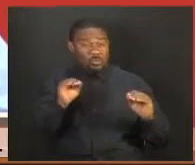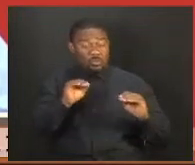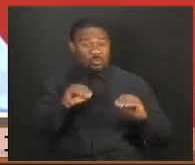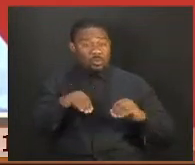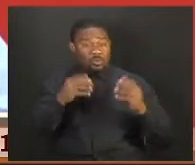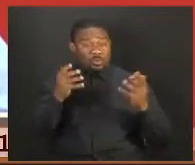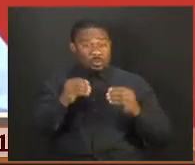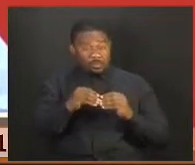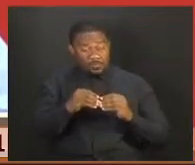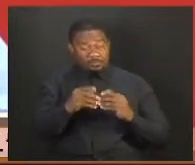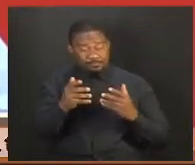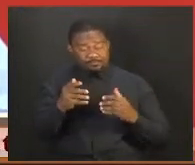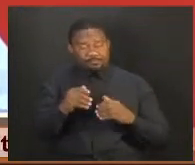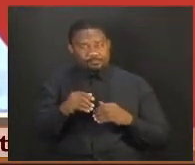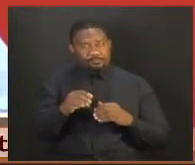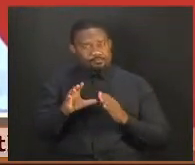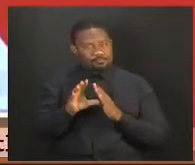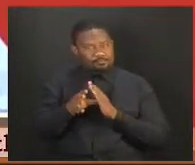the official report